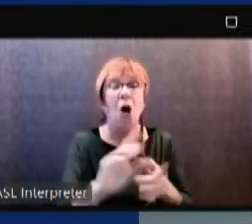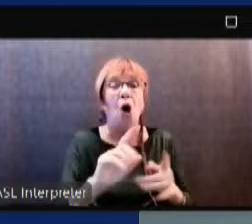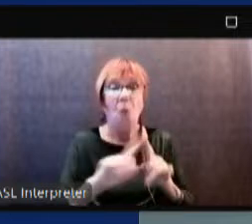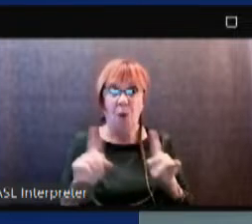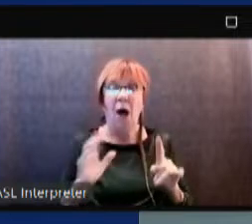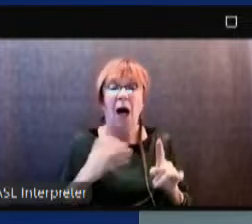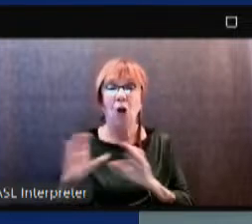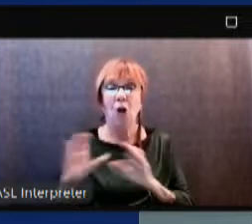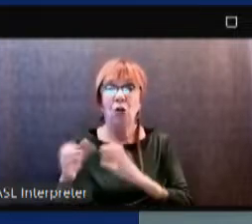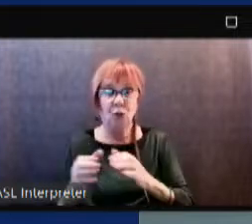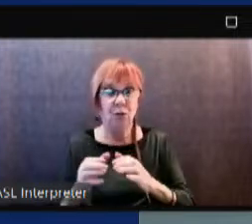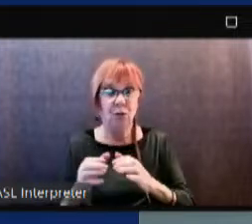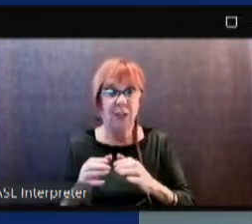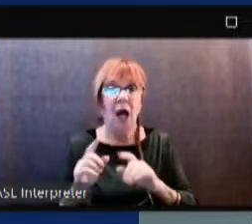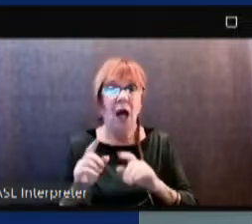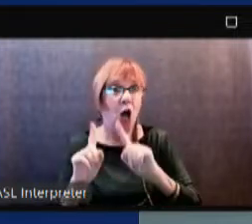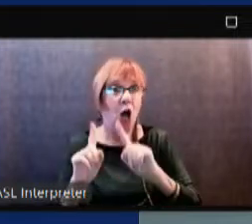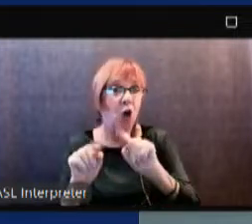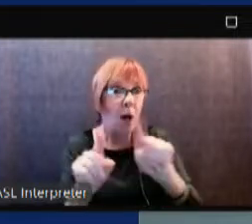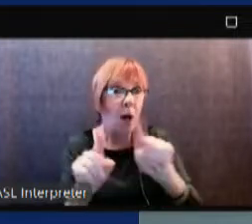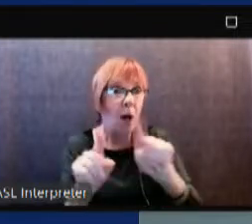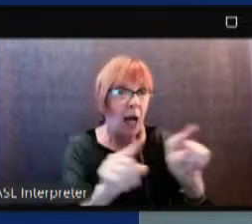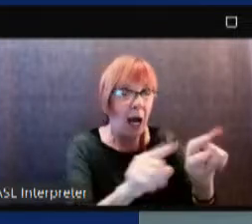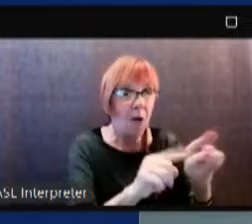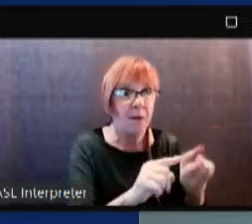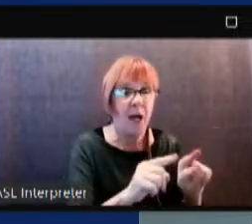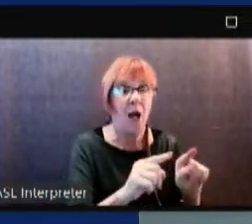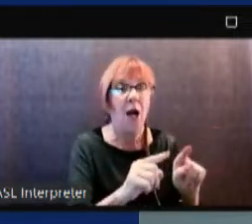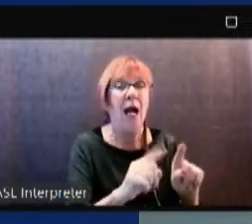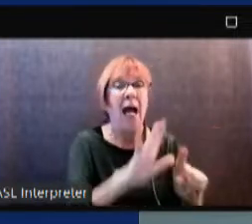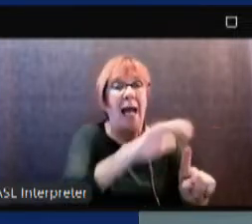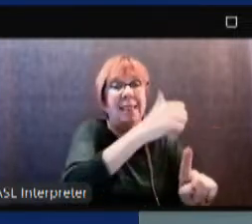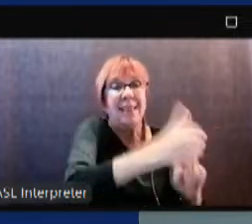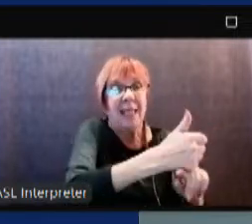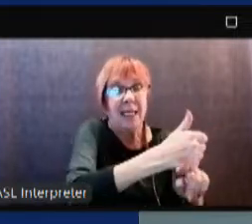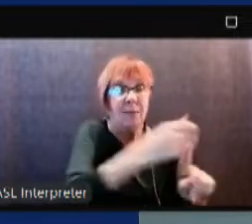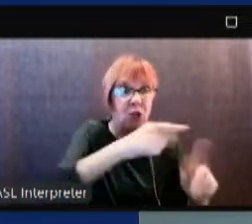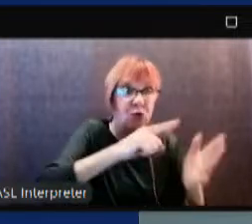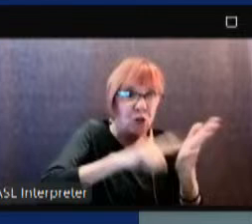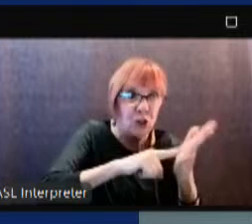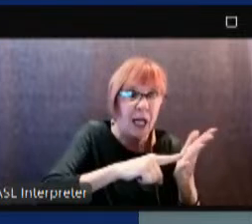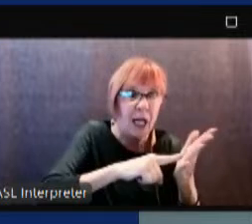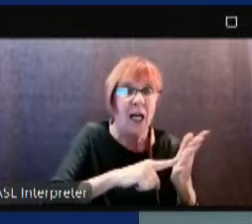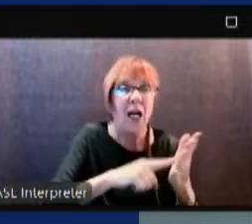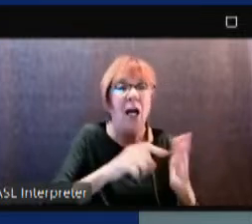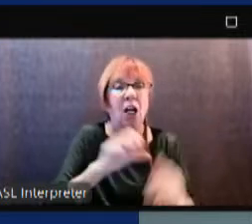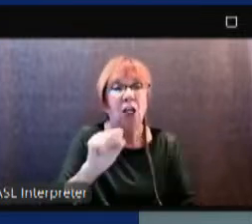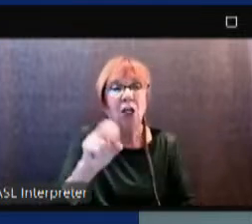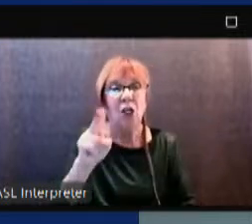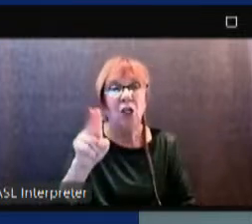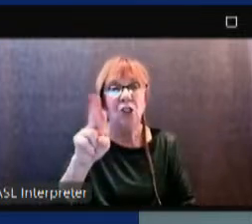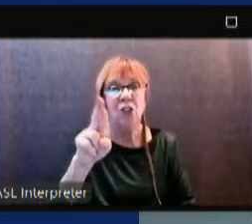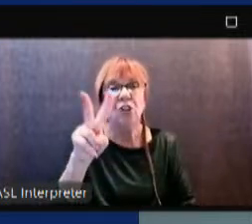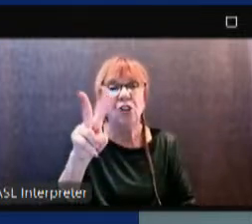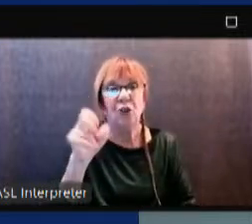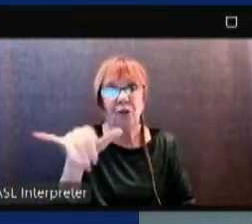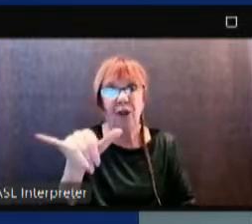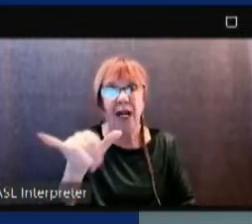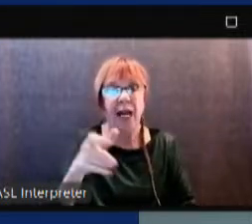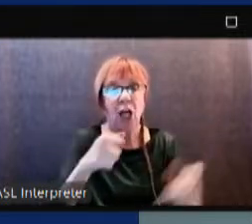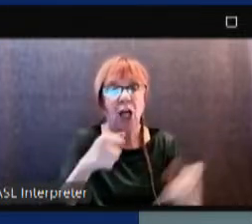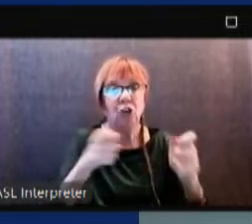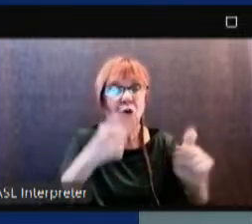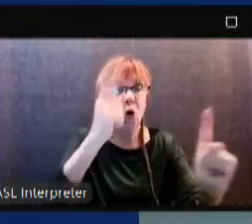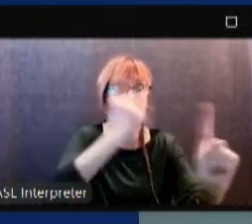out locating and documenting survey control points in the Eaton Fire area. And then these points will be uploaded to our land records